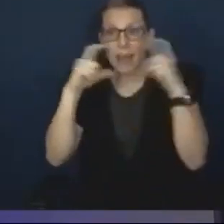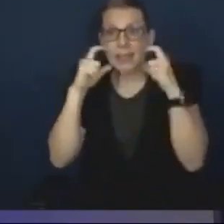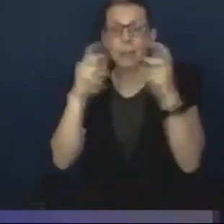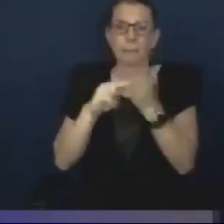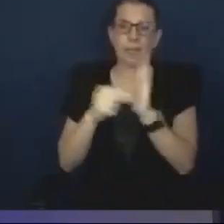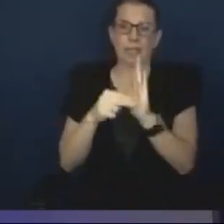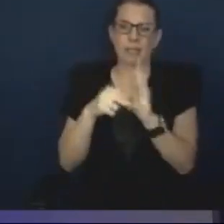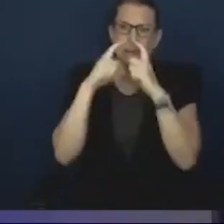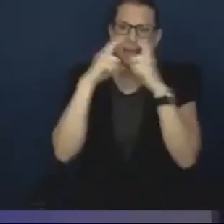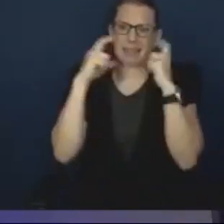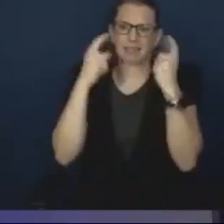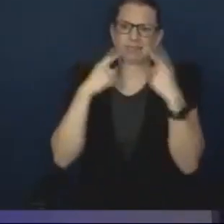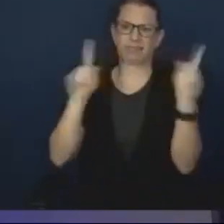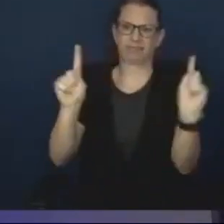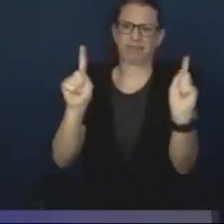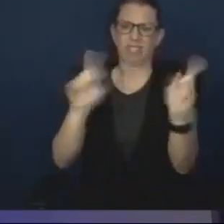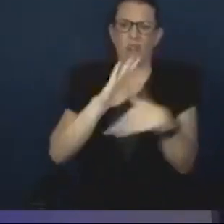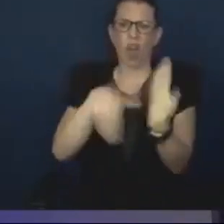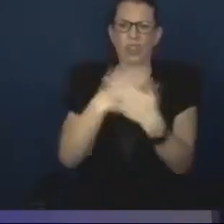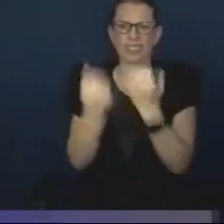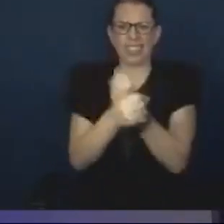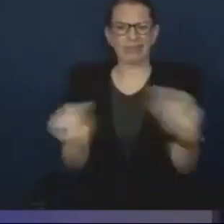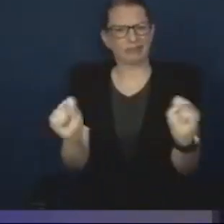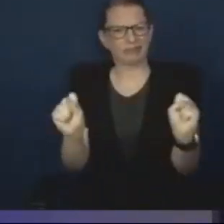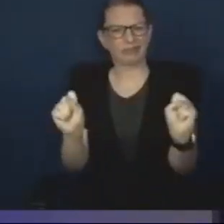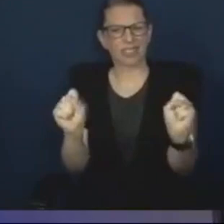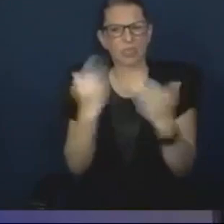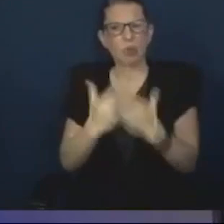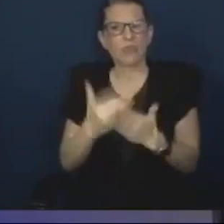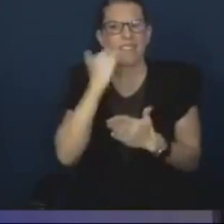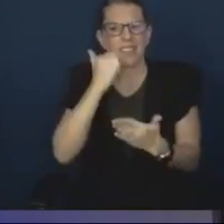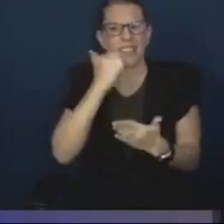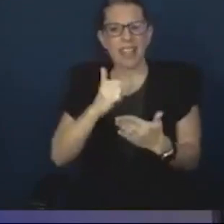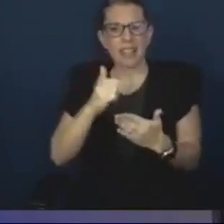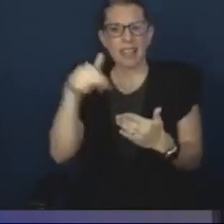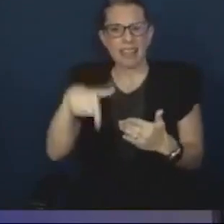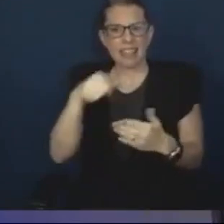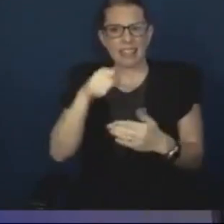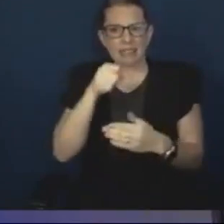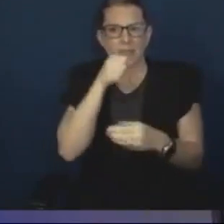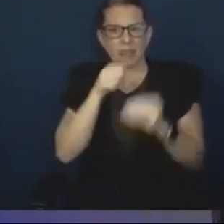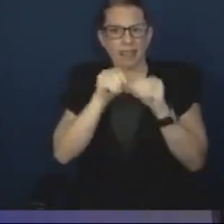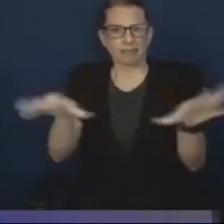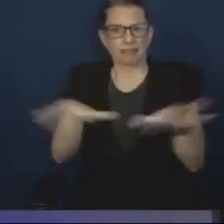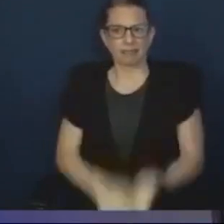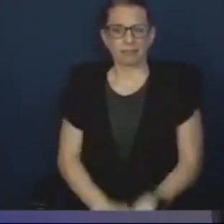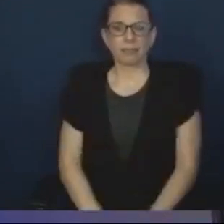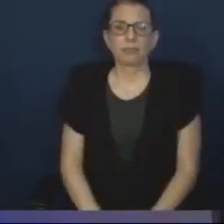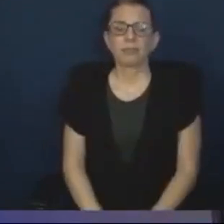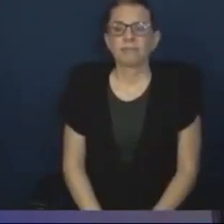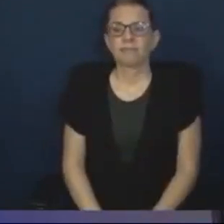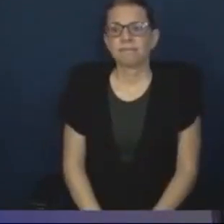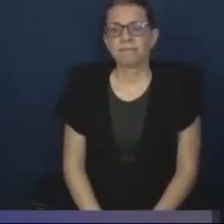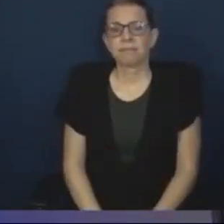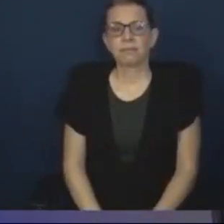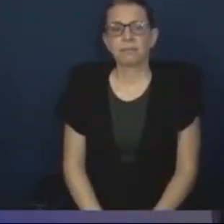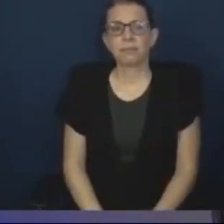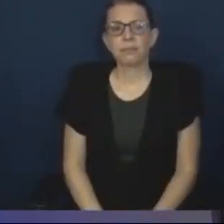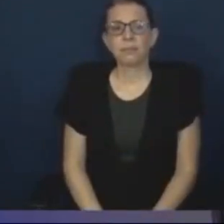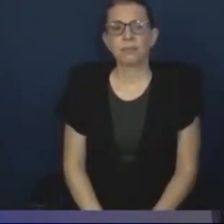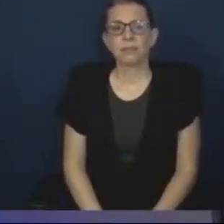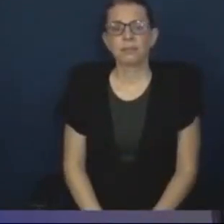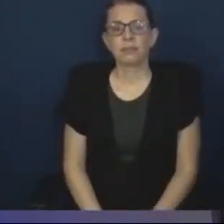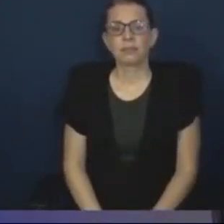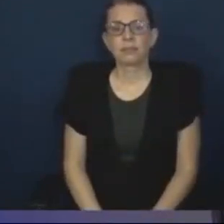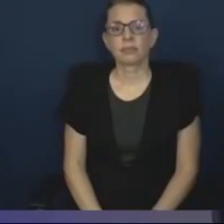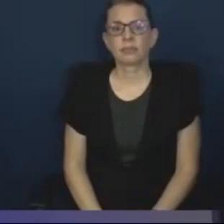all safe and allow health systems to be able to take care of everybody because we're not overwhelmed by the complexity and the number of Delta